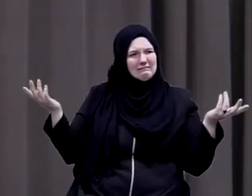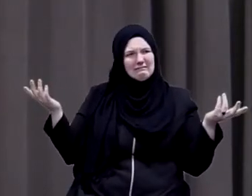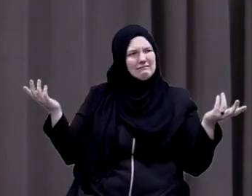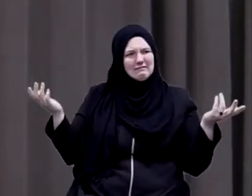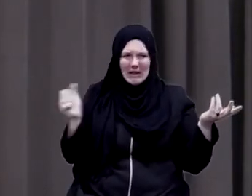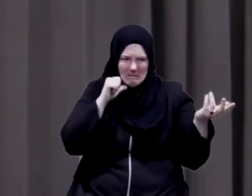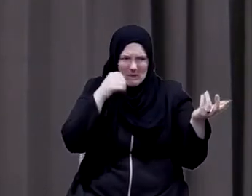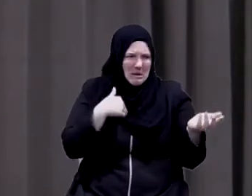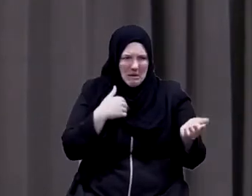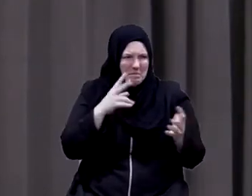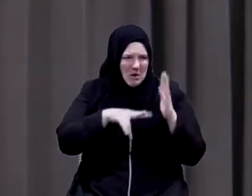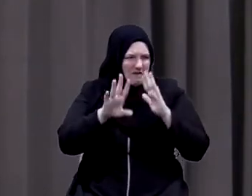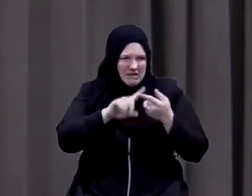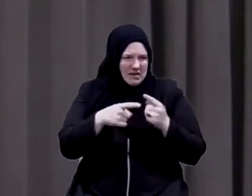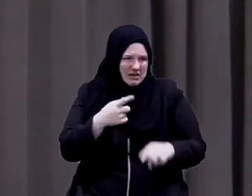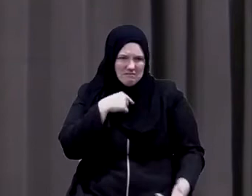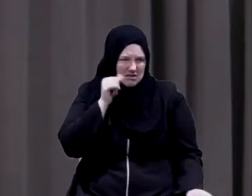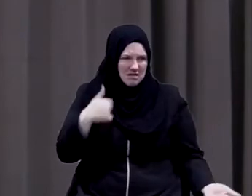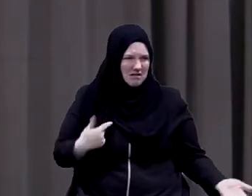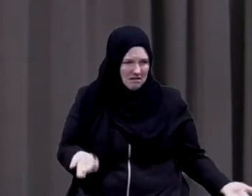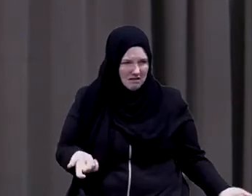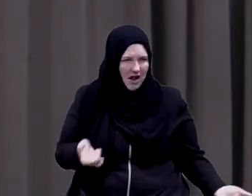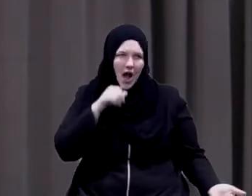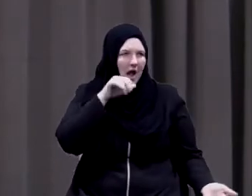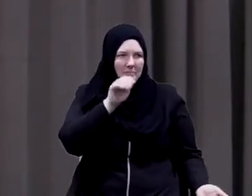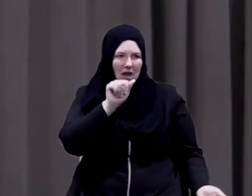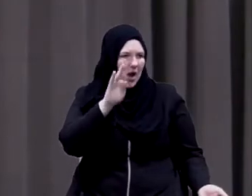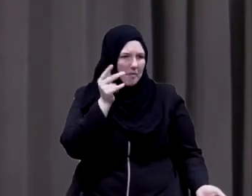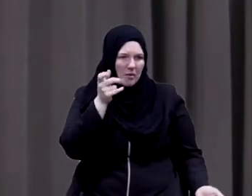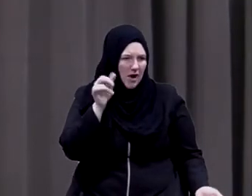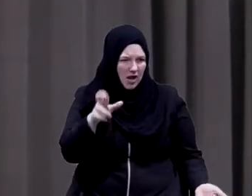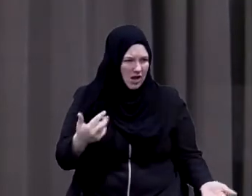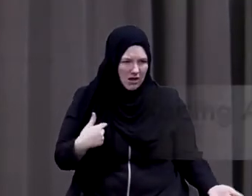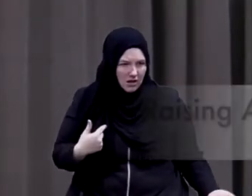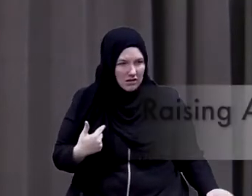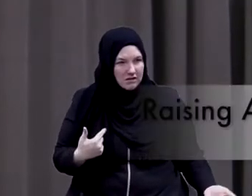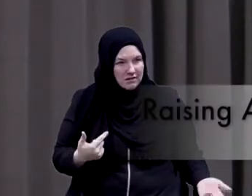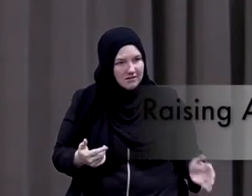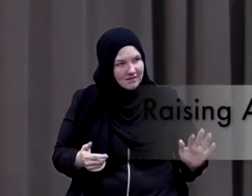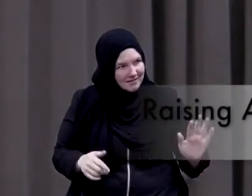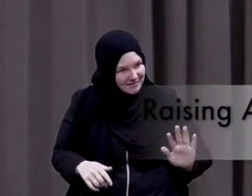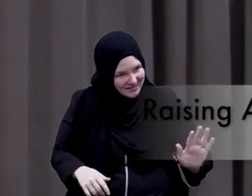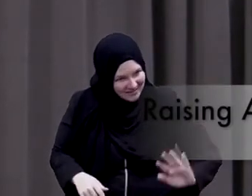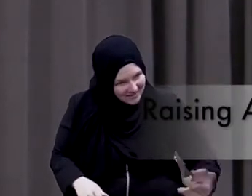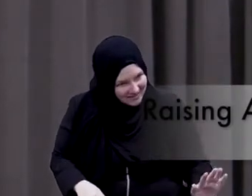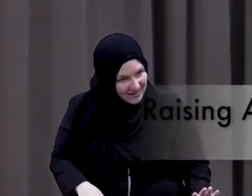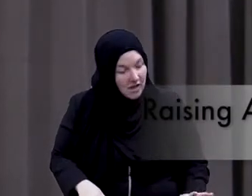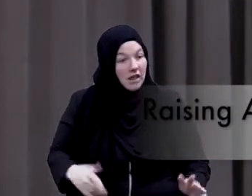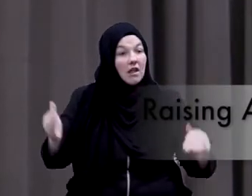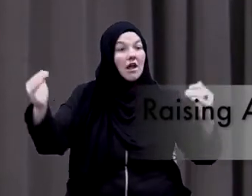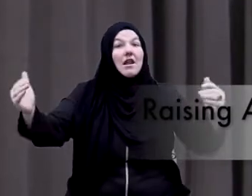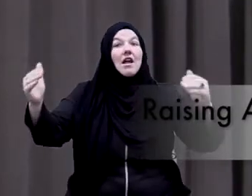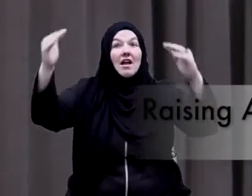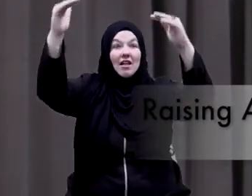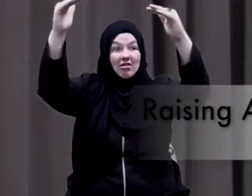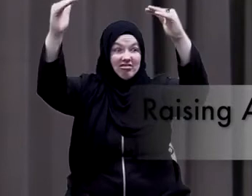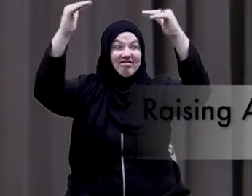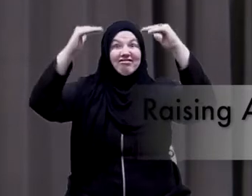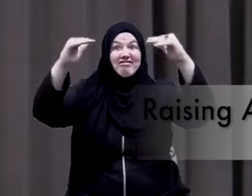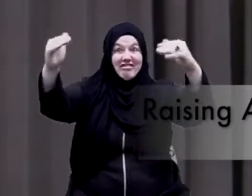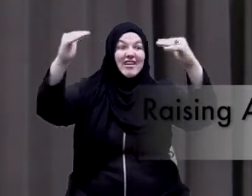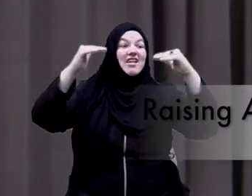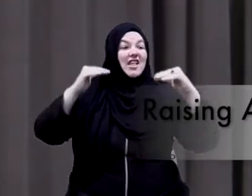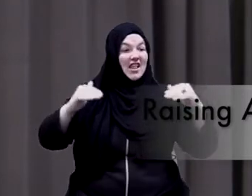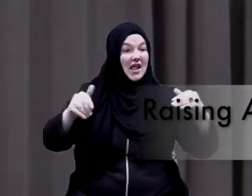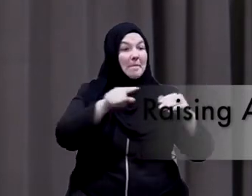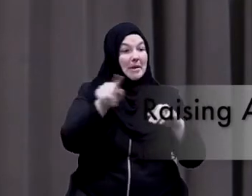this. So when we go to the next generation, we say, no, those are the early Salaf. Those were close, very